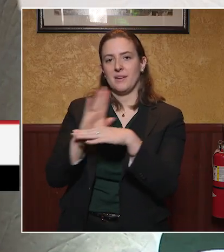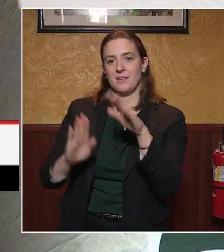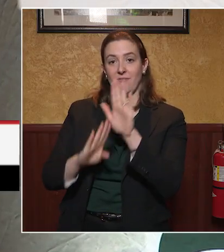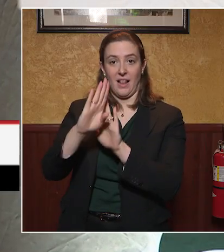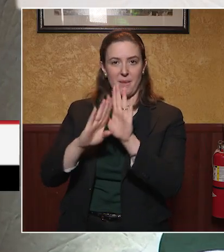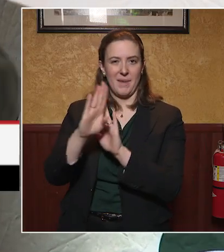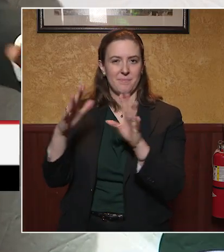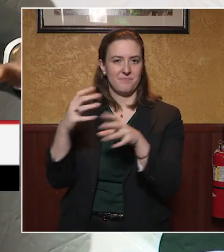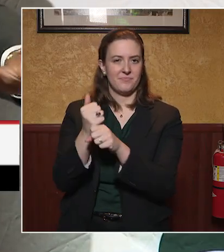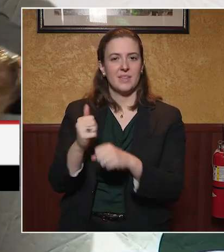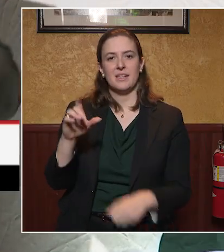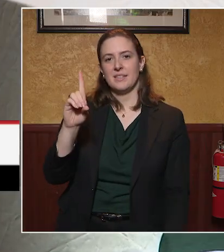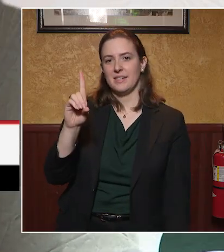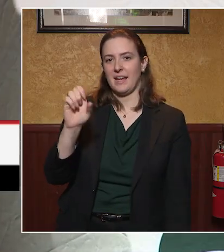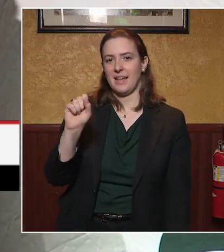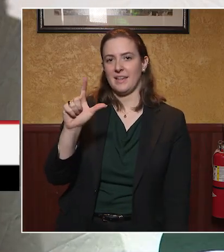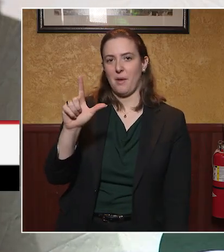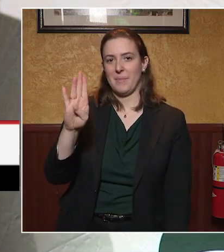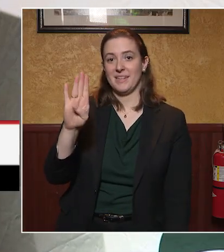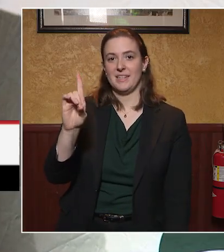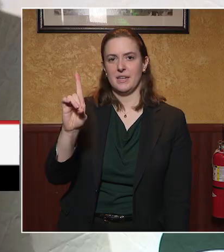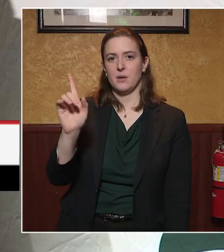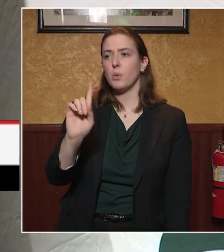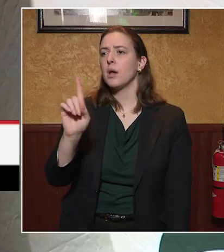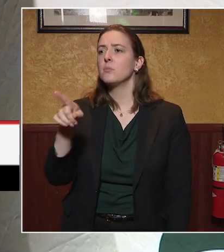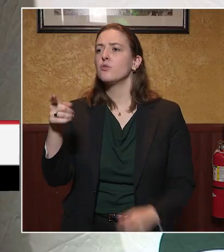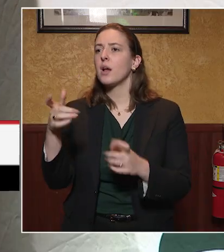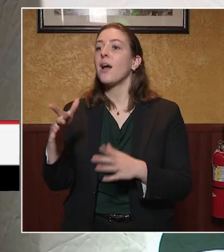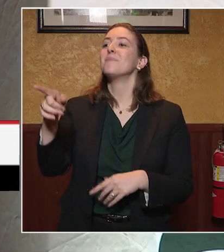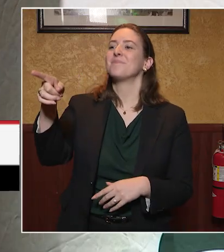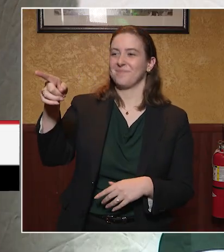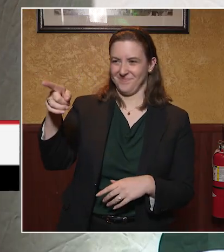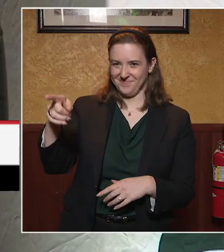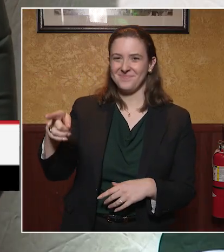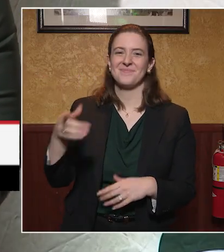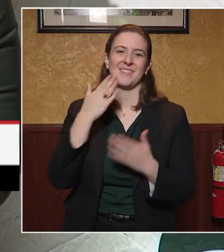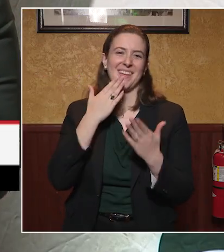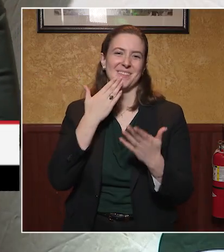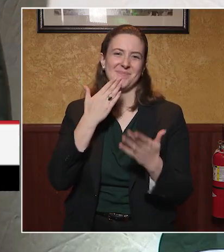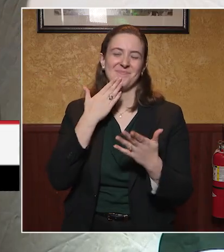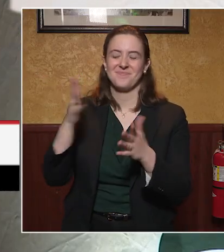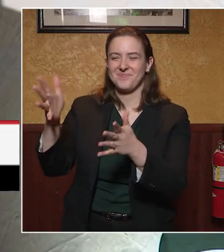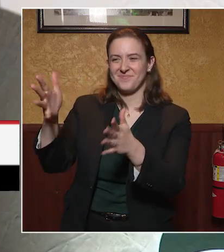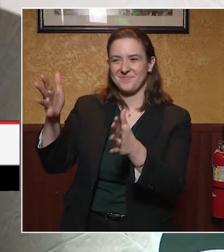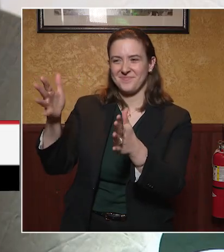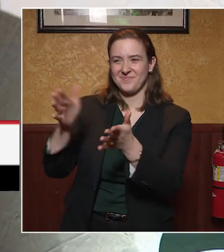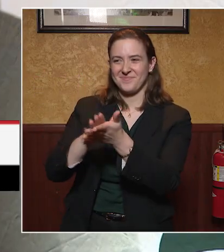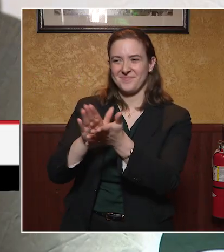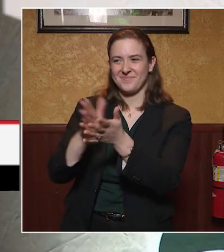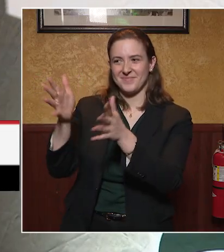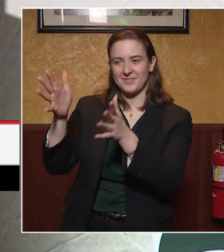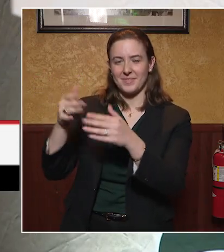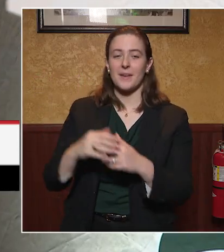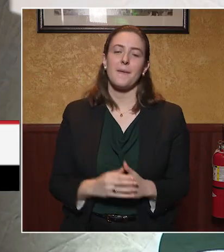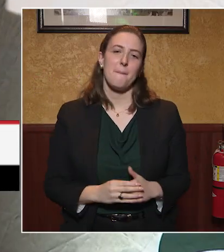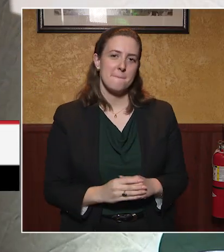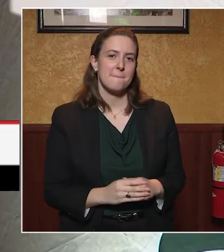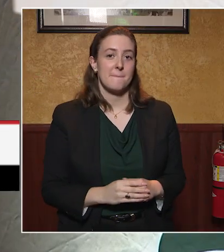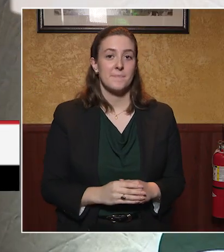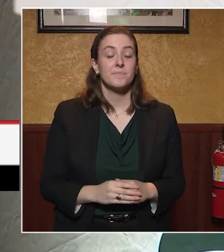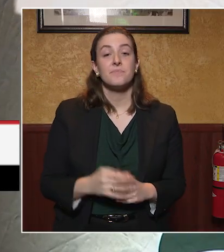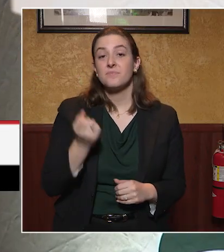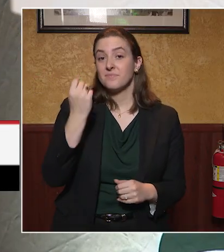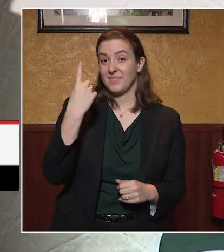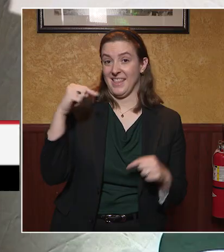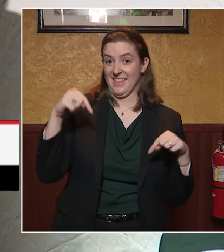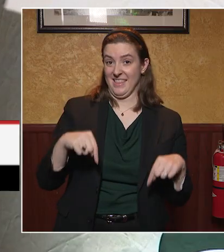Suggs-Evans. Where are you? There you are. Thank you so much for all of your amazing work. And this booth is not just,